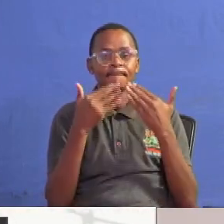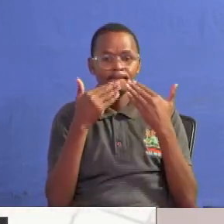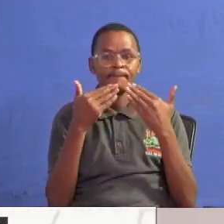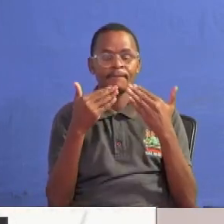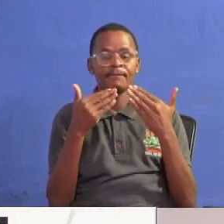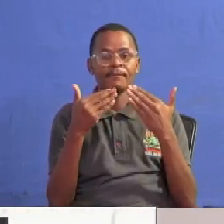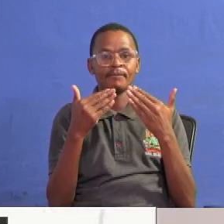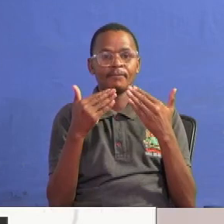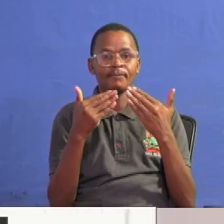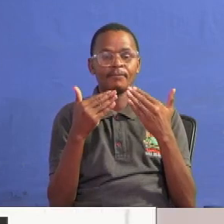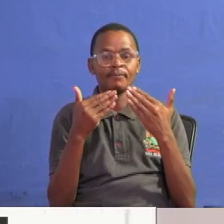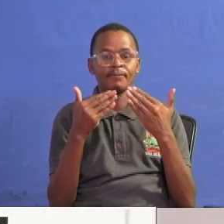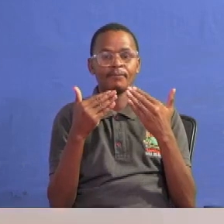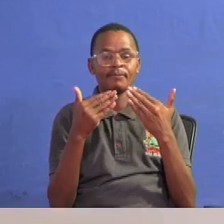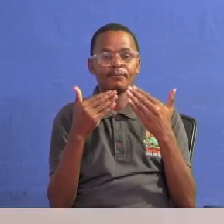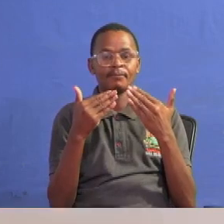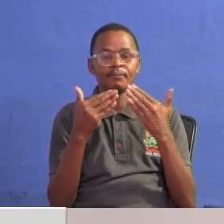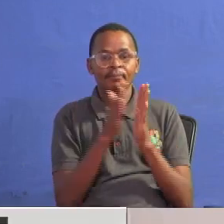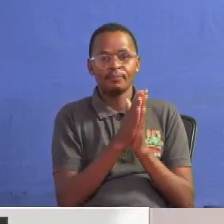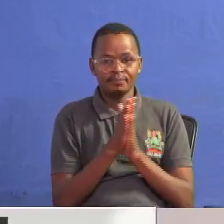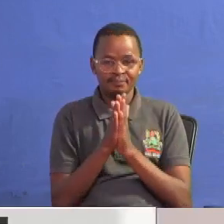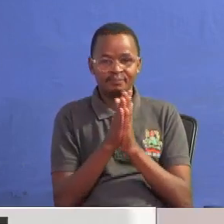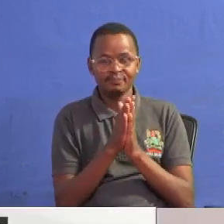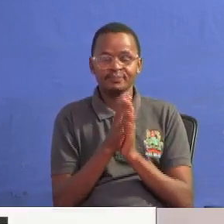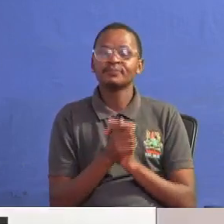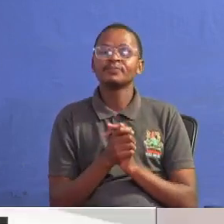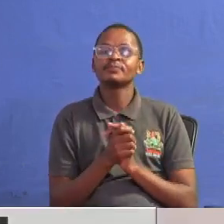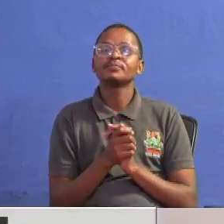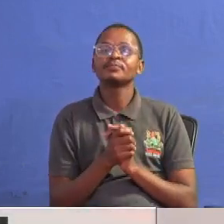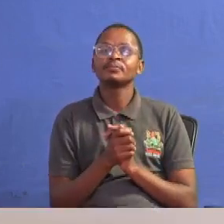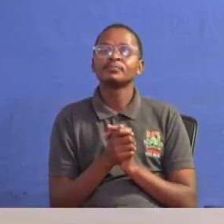Cynthia Derito, for that elaborate explainer. Now, moving on, residents in